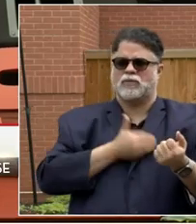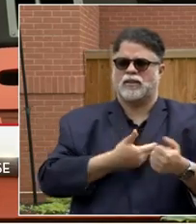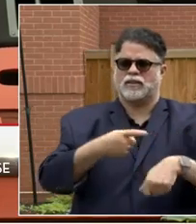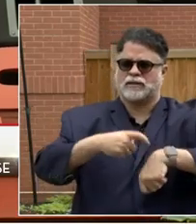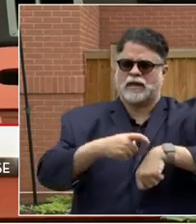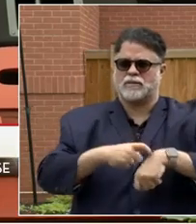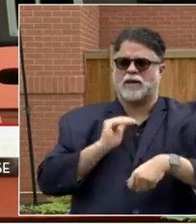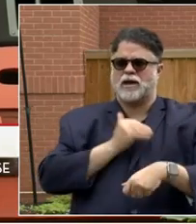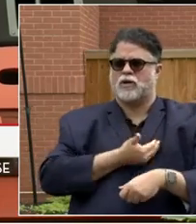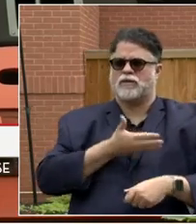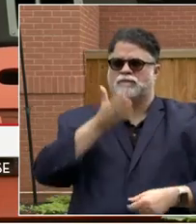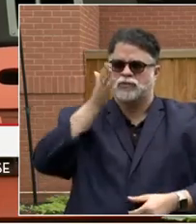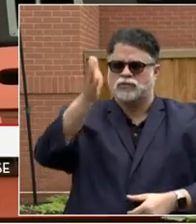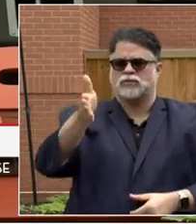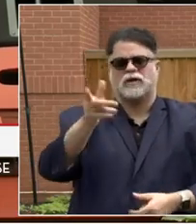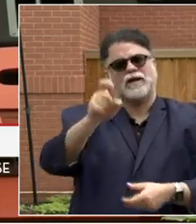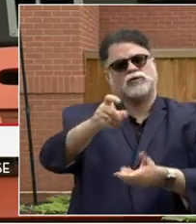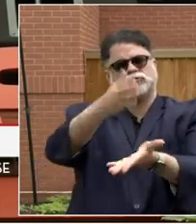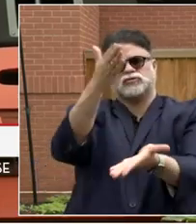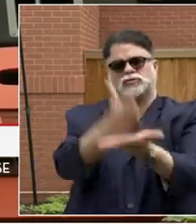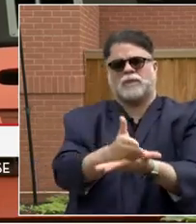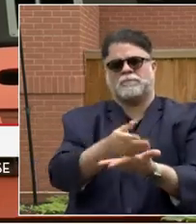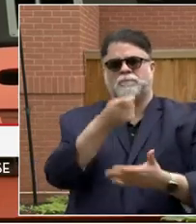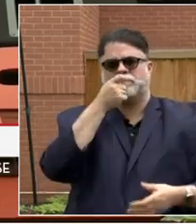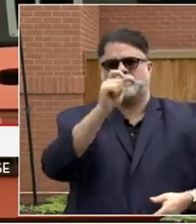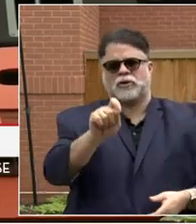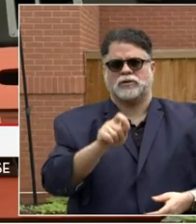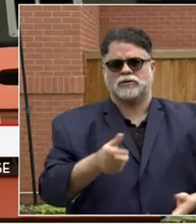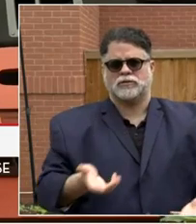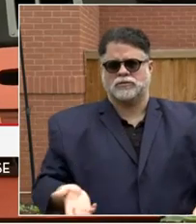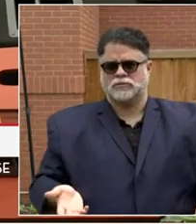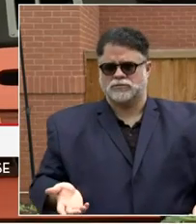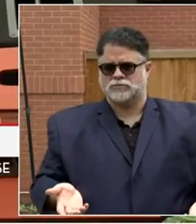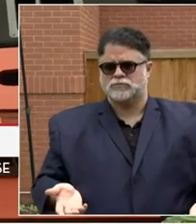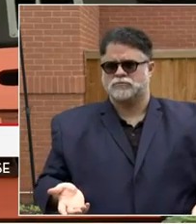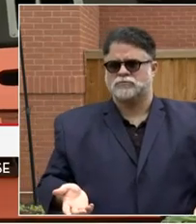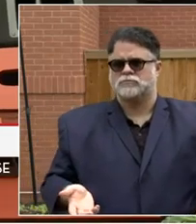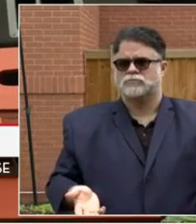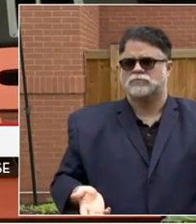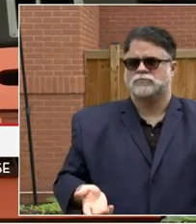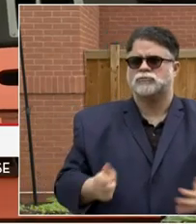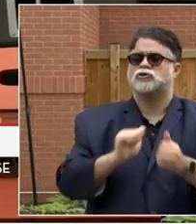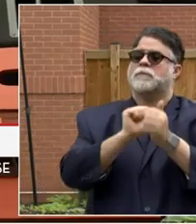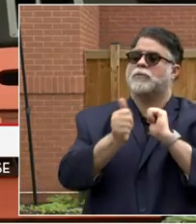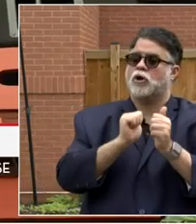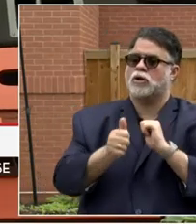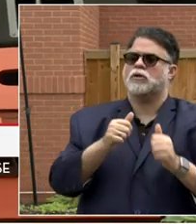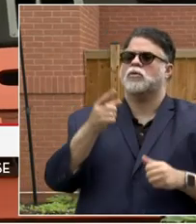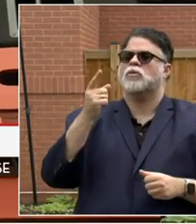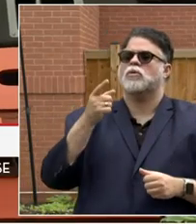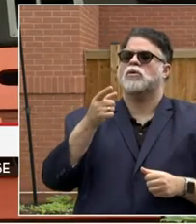This is not a weapon used for sport. It's used to hunt people.